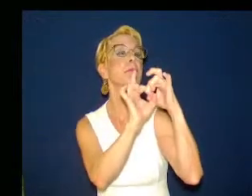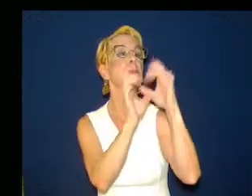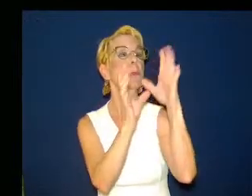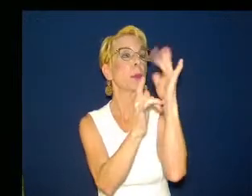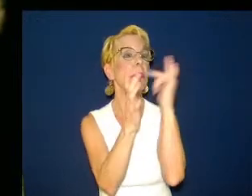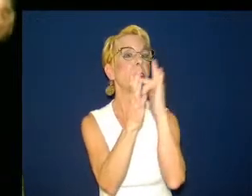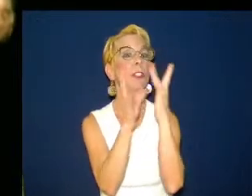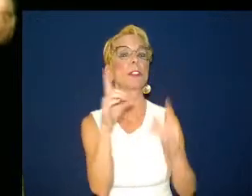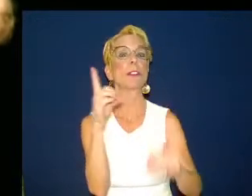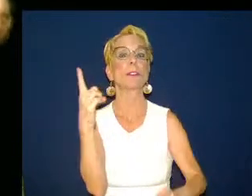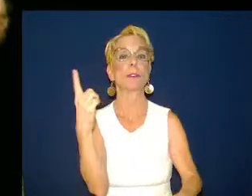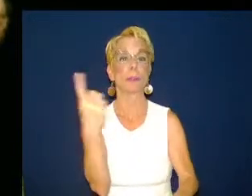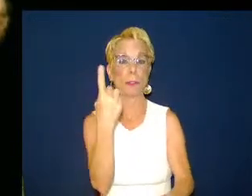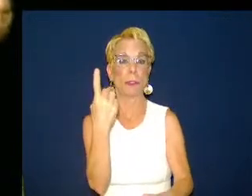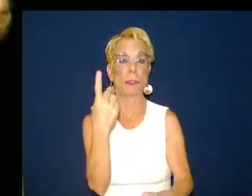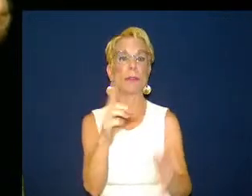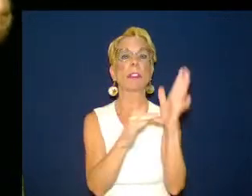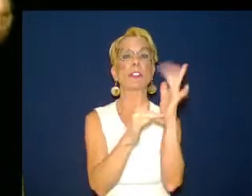And I'm not going anywhere